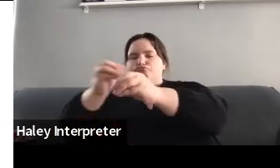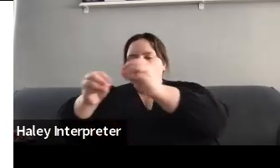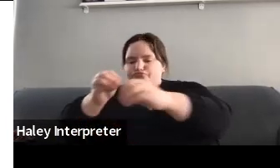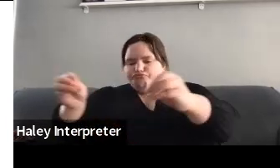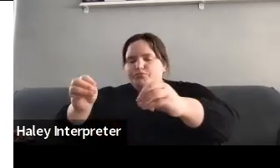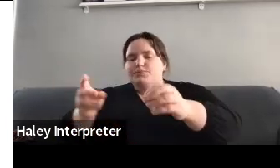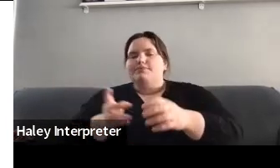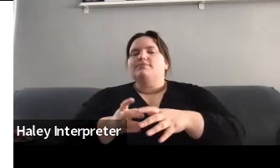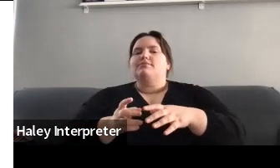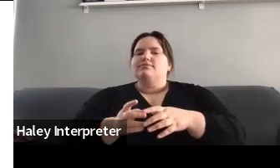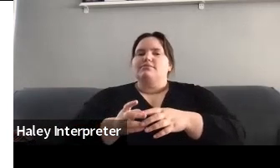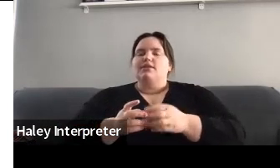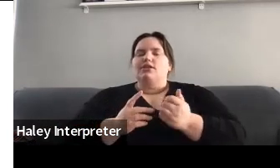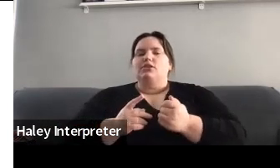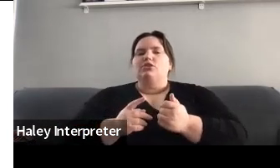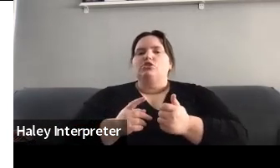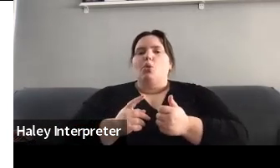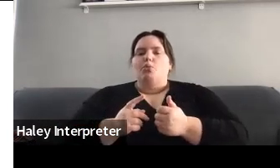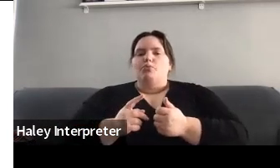or material so that